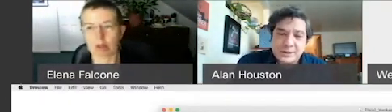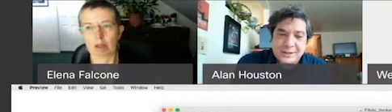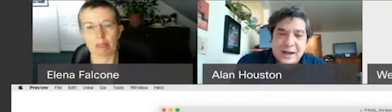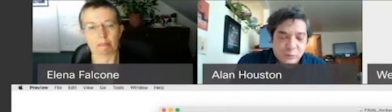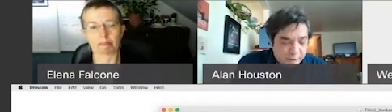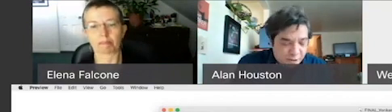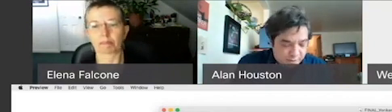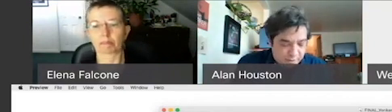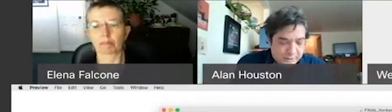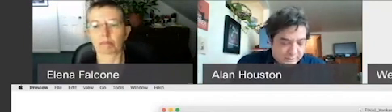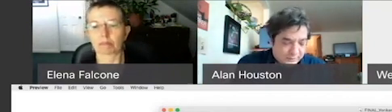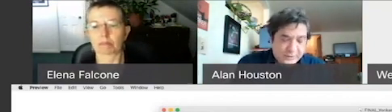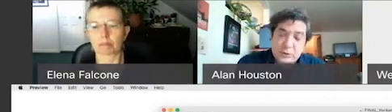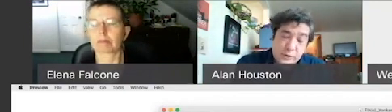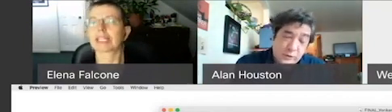outreach, so that's